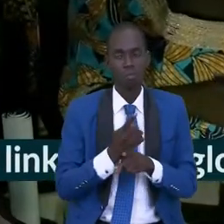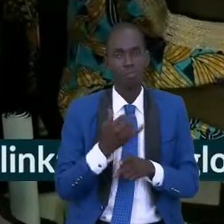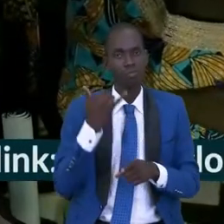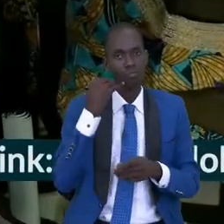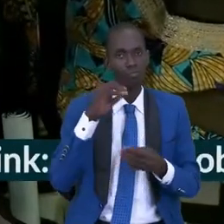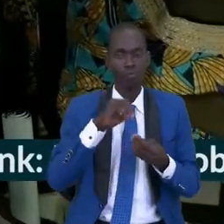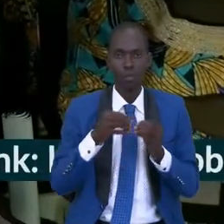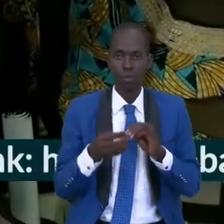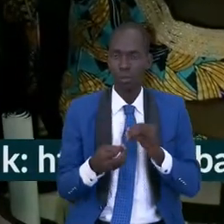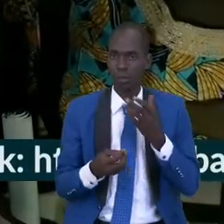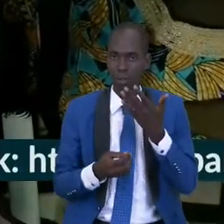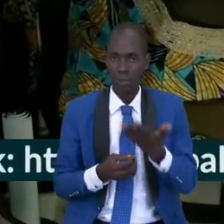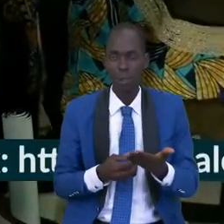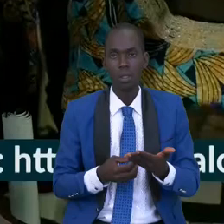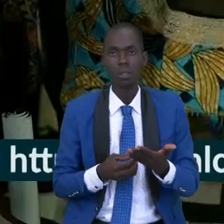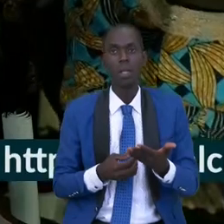very clearly.